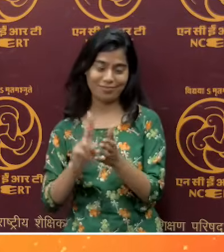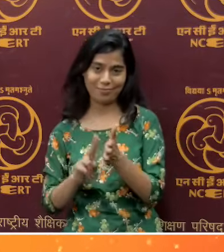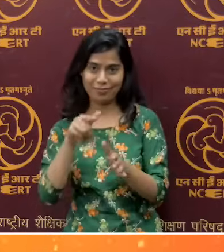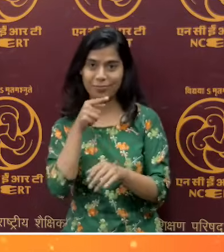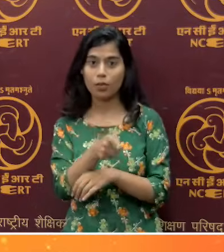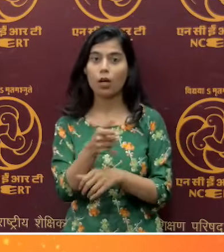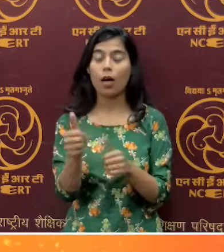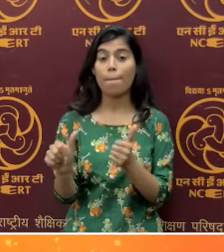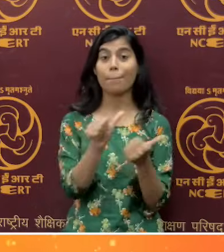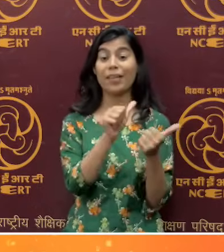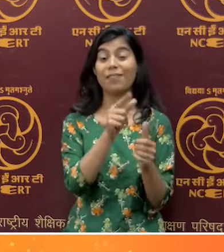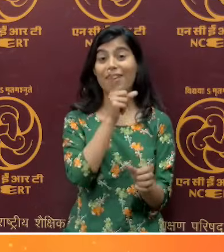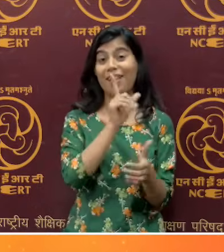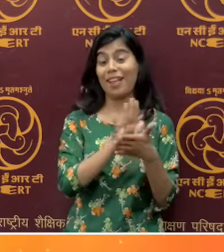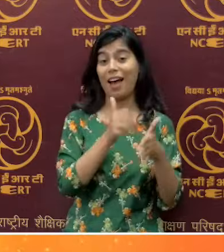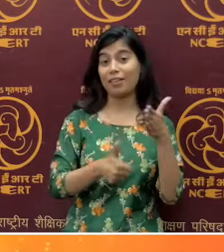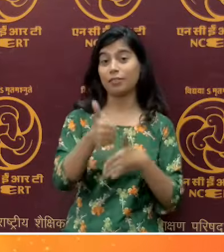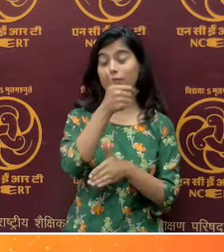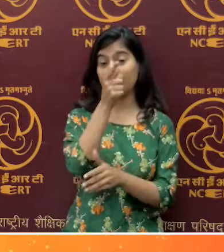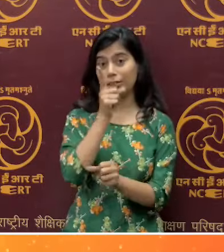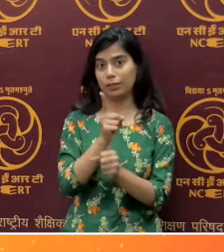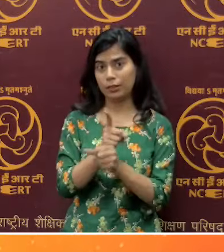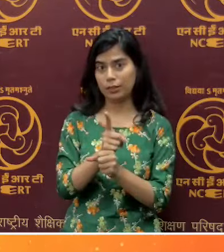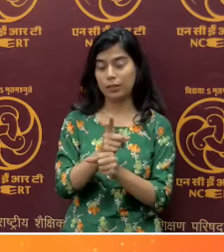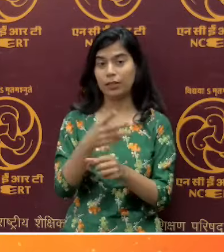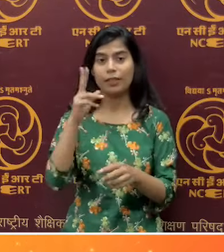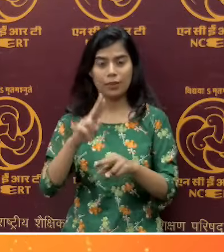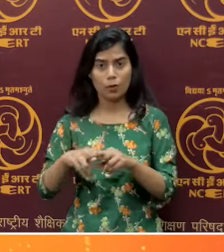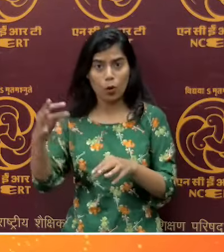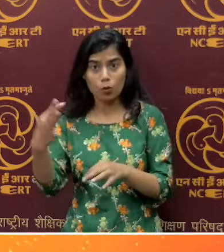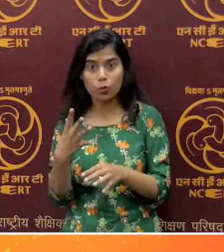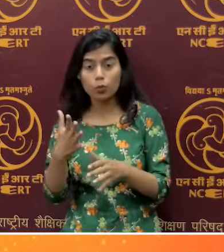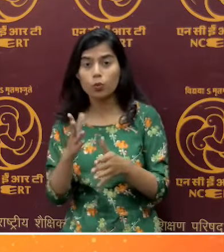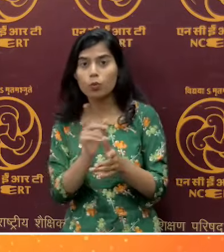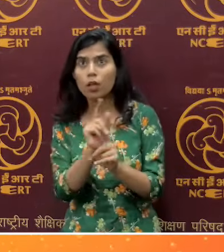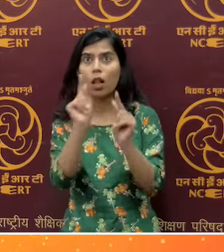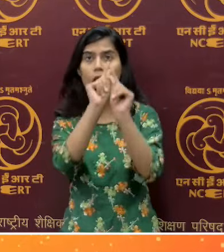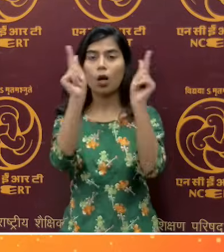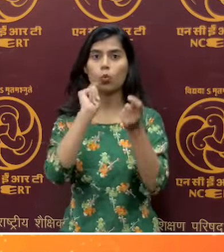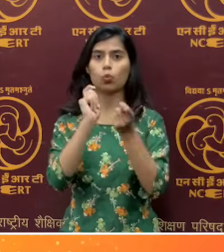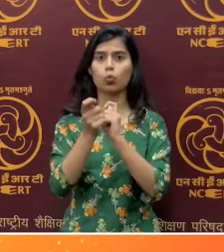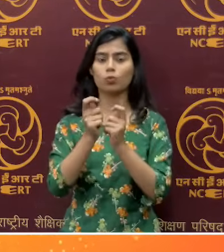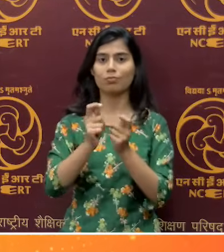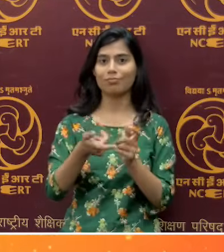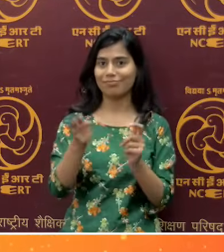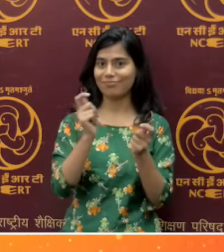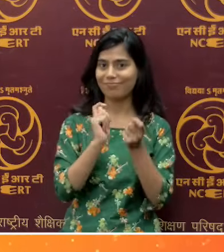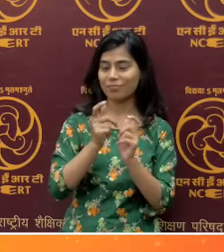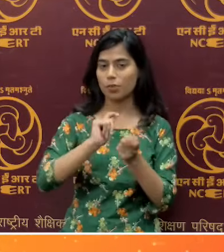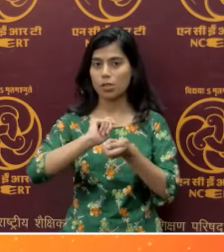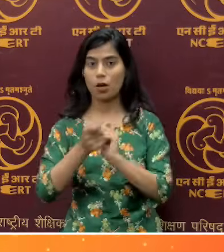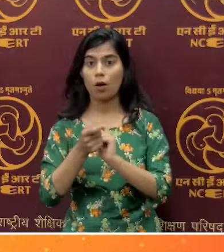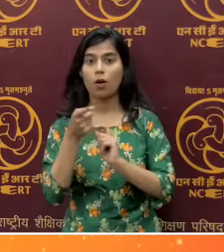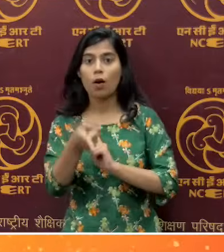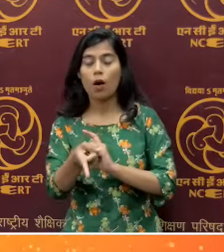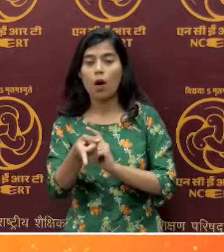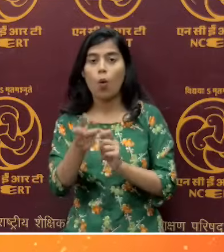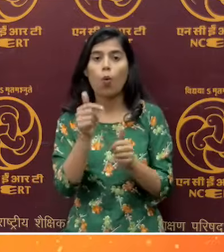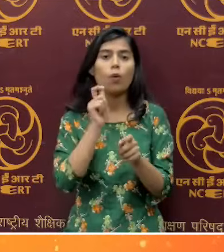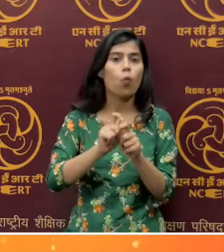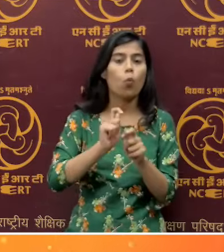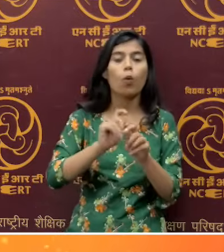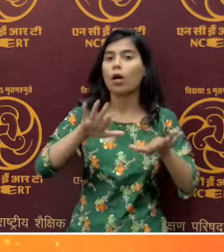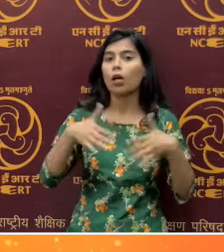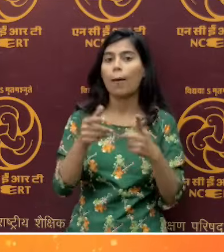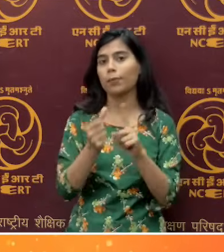that previous head teacher, and now that head teacher will assign to you. So immediately your role will be changed. Once you have changed your role, you can work as a principal over